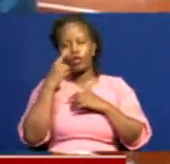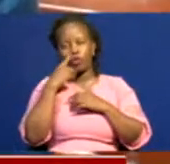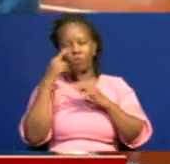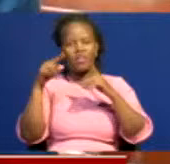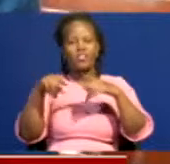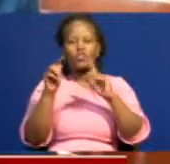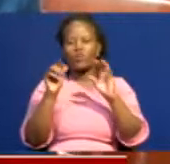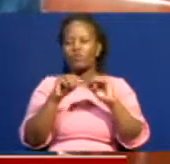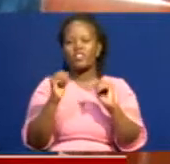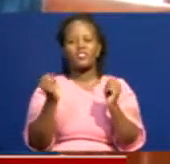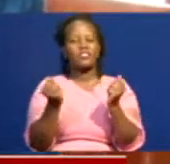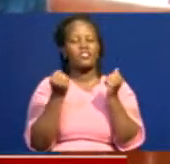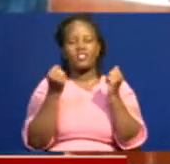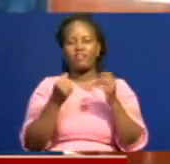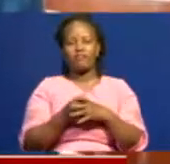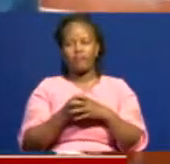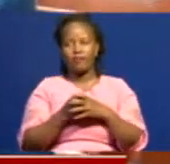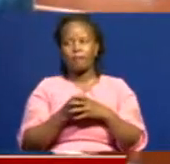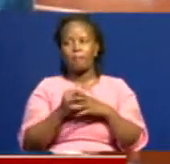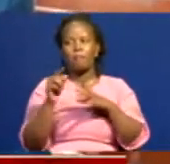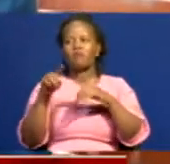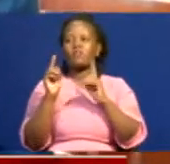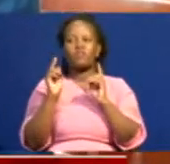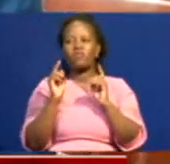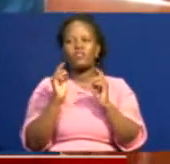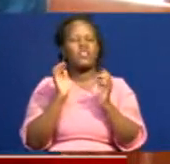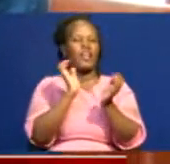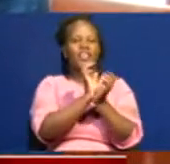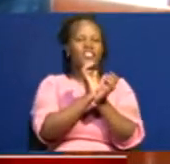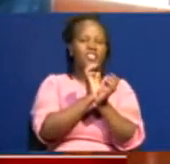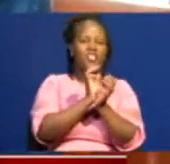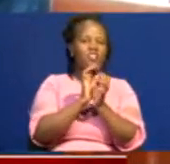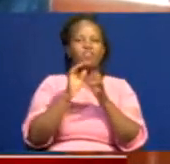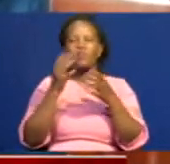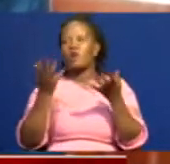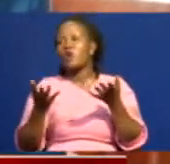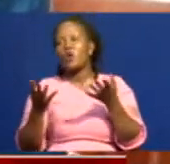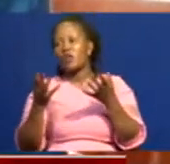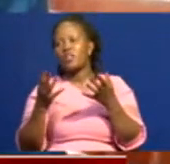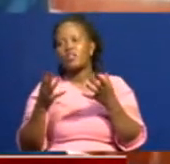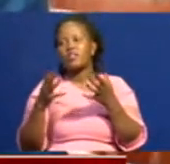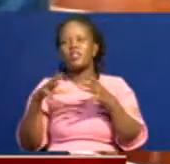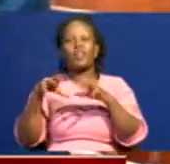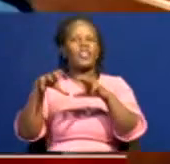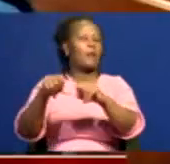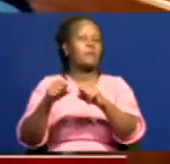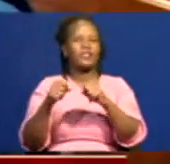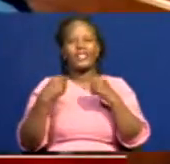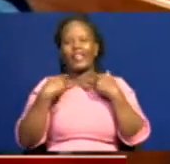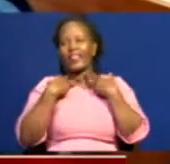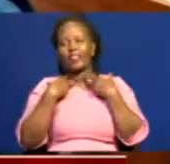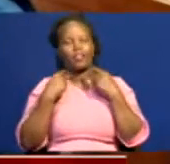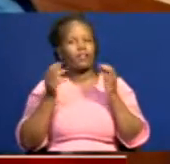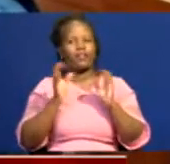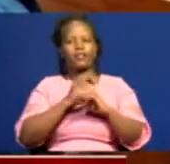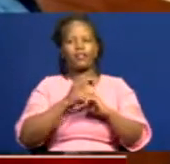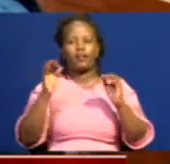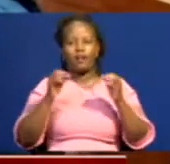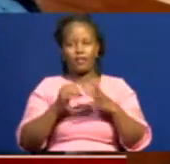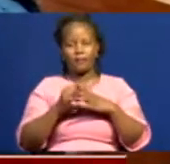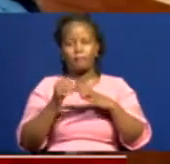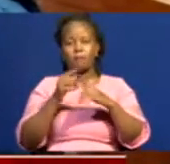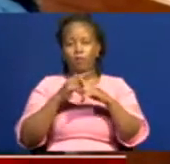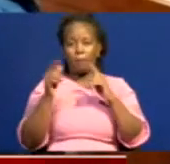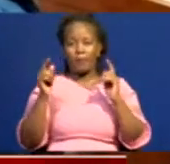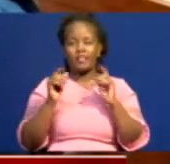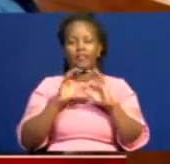as we speak. He's not in custody. He's not, in any captivity as we speak. However, the family lawyer